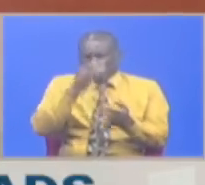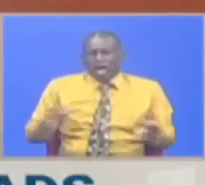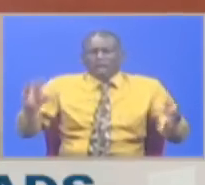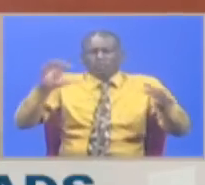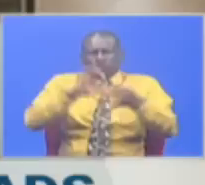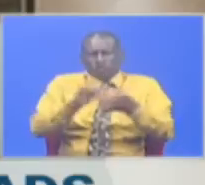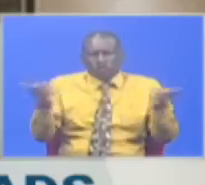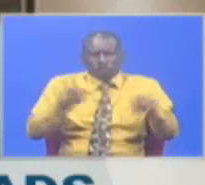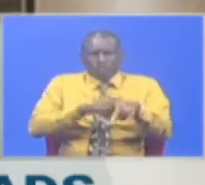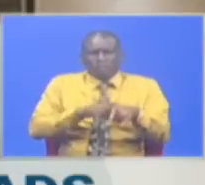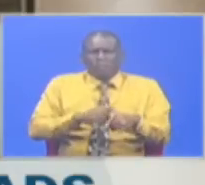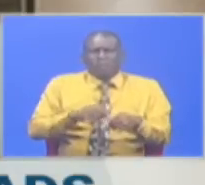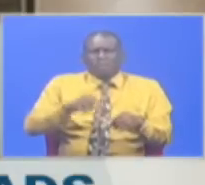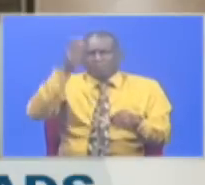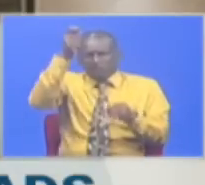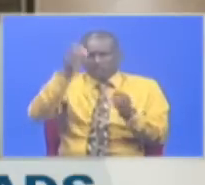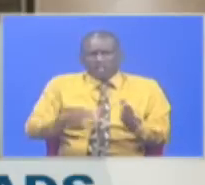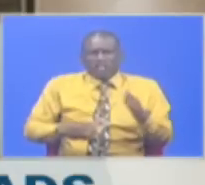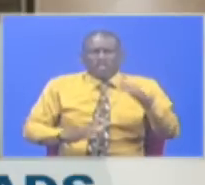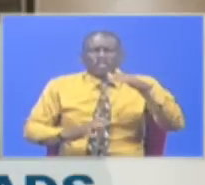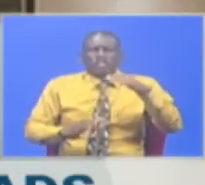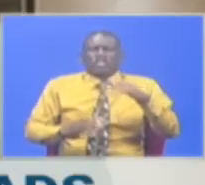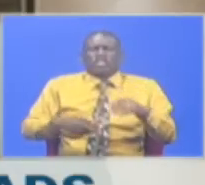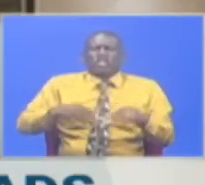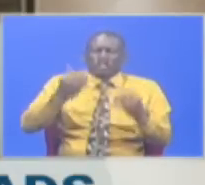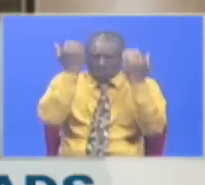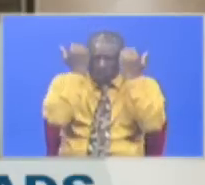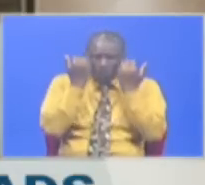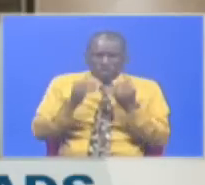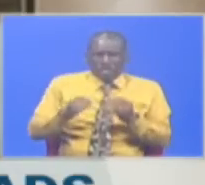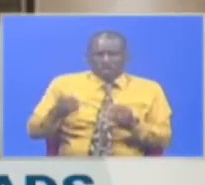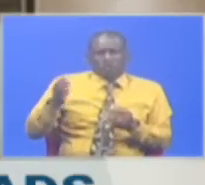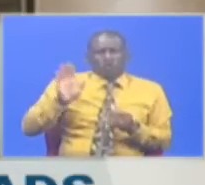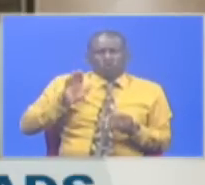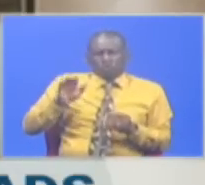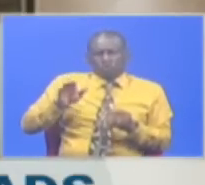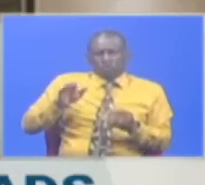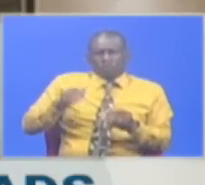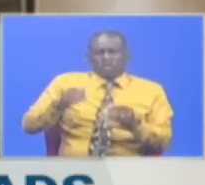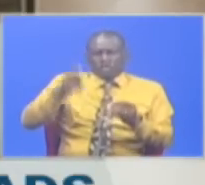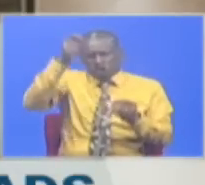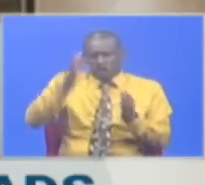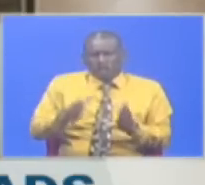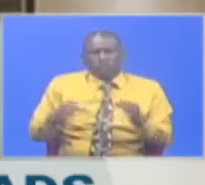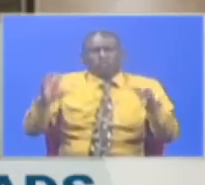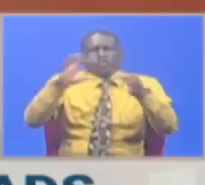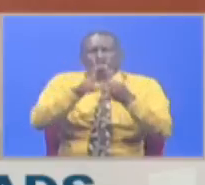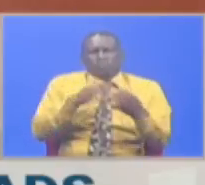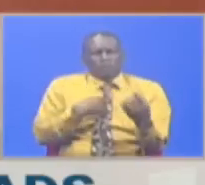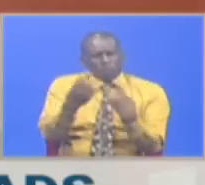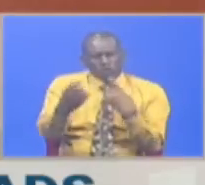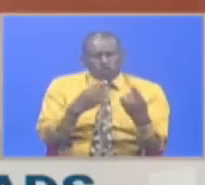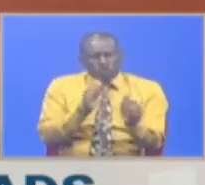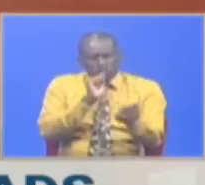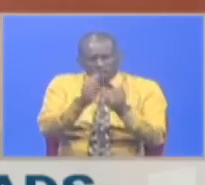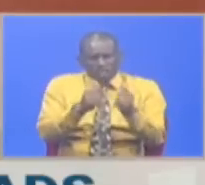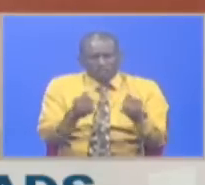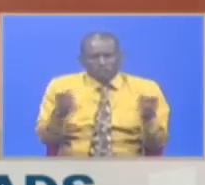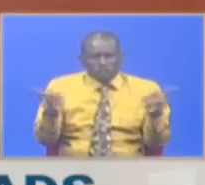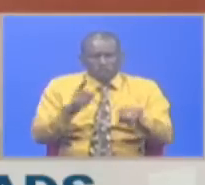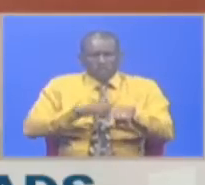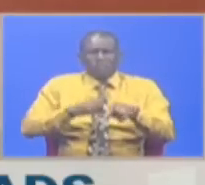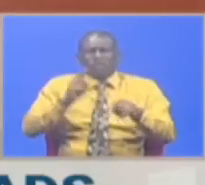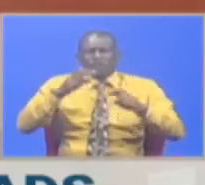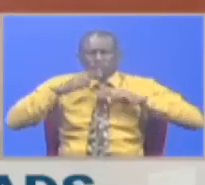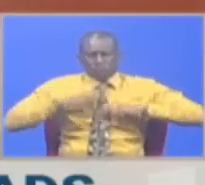by Principal Judge at the High Court, Lady Justice Lydia Achode. We're speaking to her in a little while, but first, let's take a break. We'll be